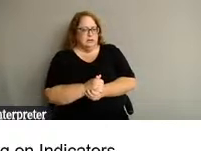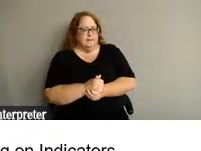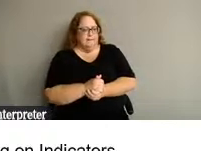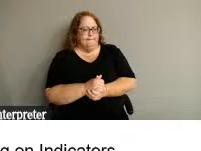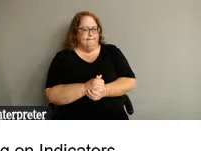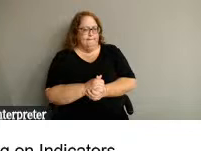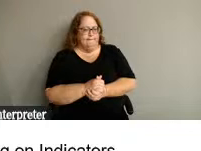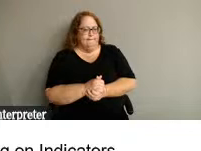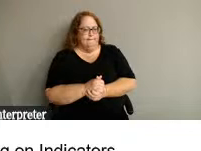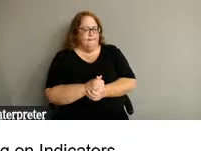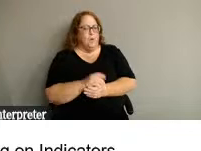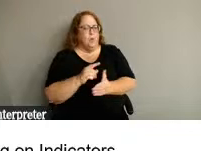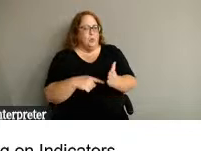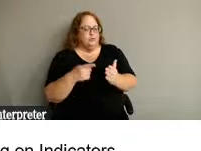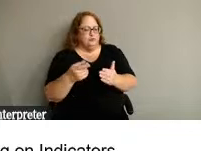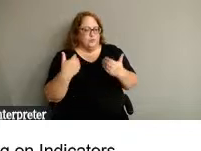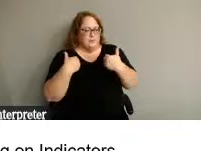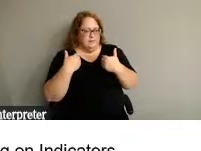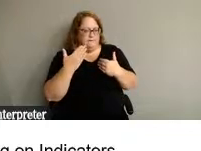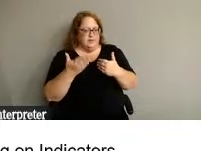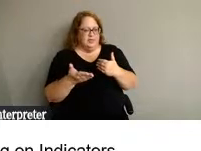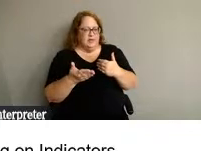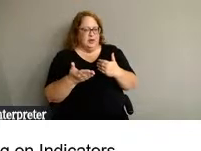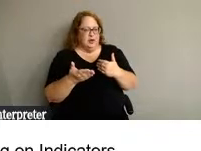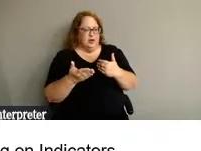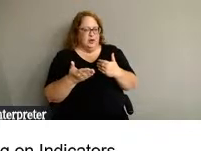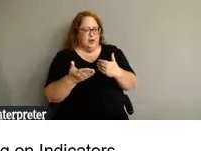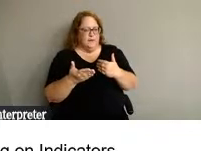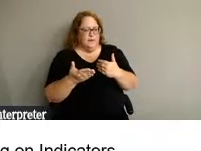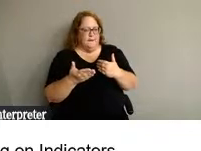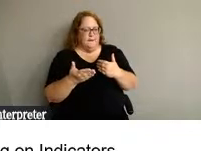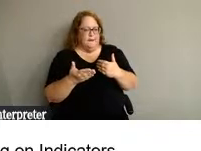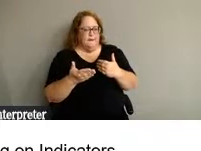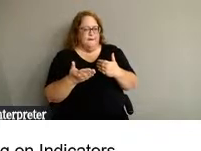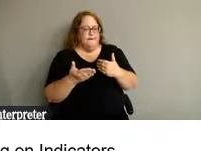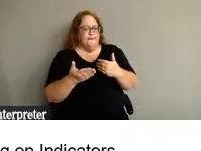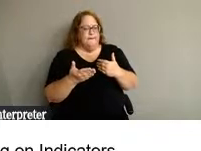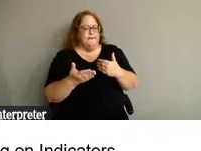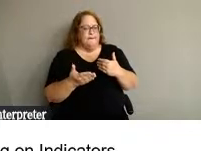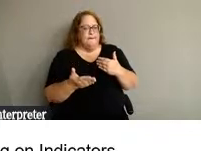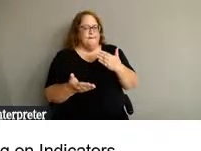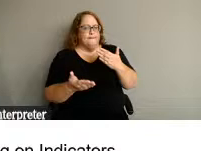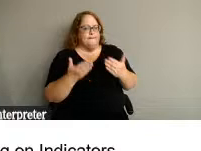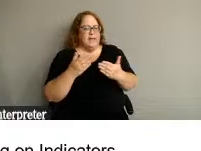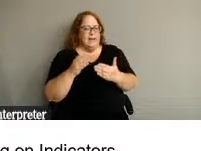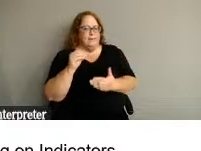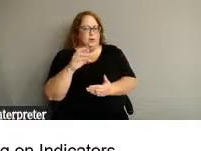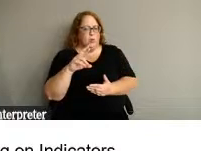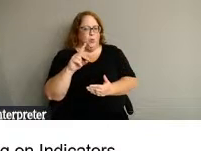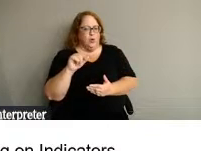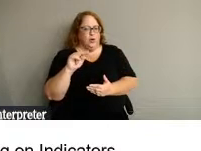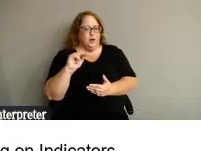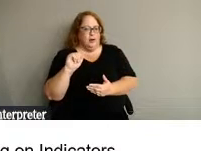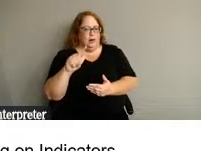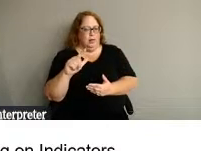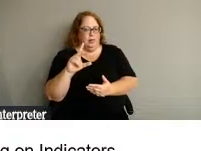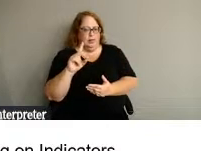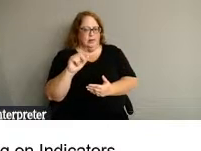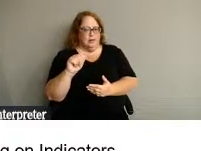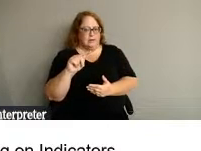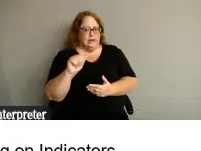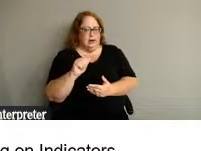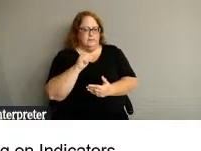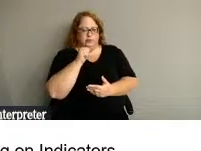That's, what you got there is not, maybe ordinal data, but you don't